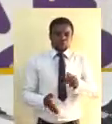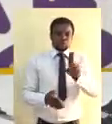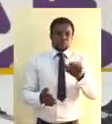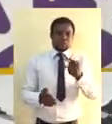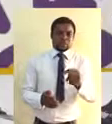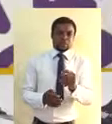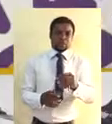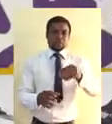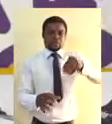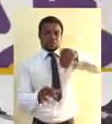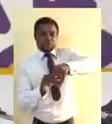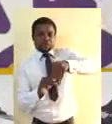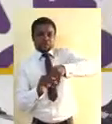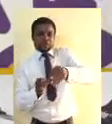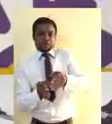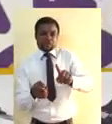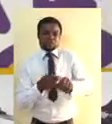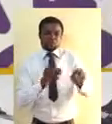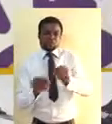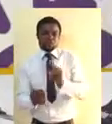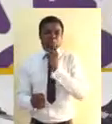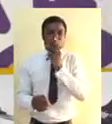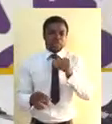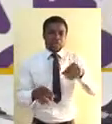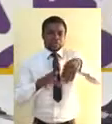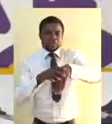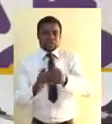turn the straw up, place your bottle inside.